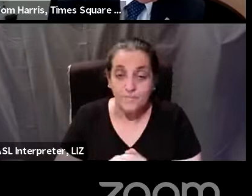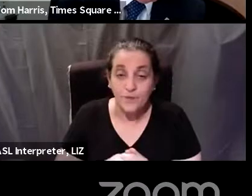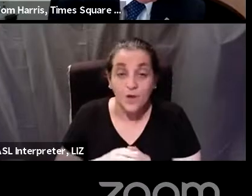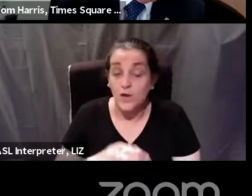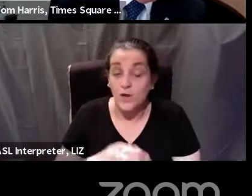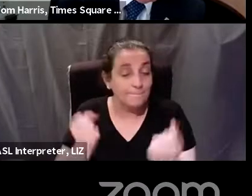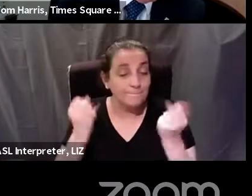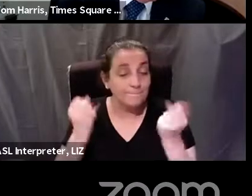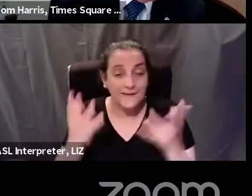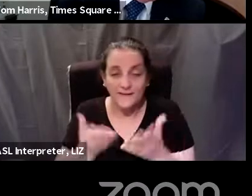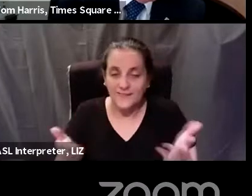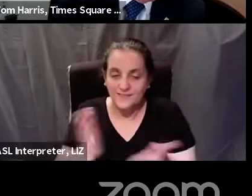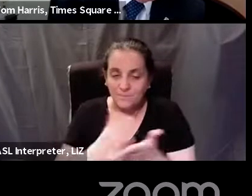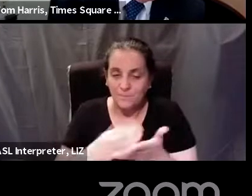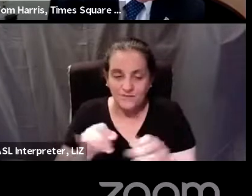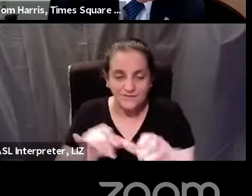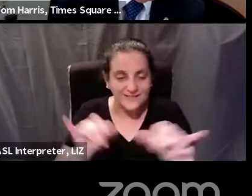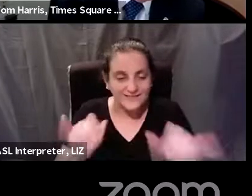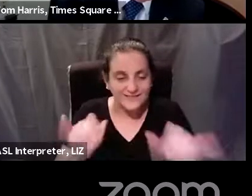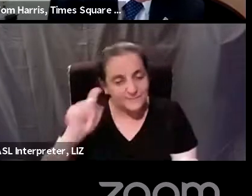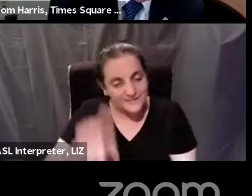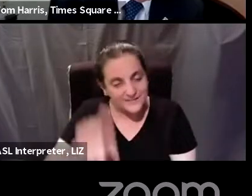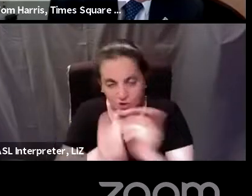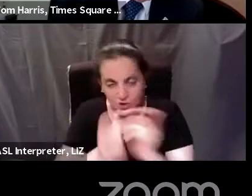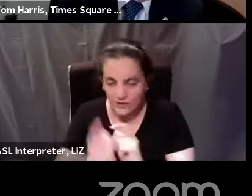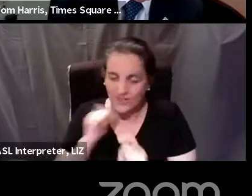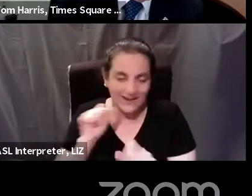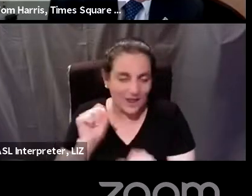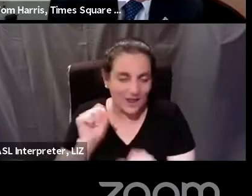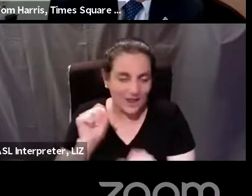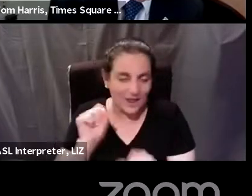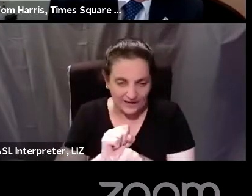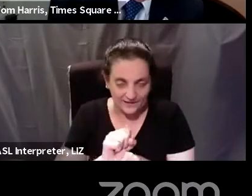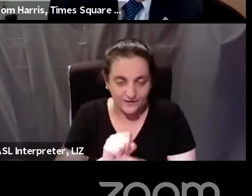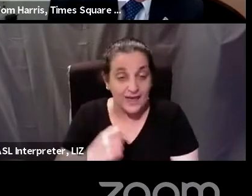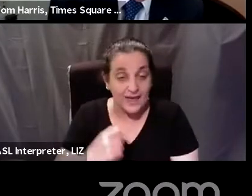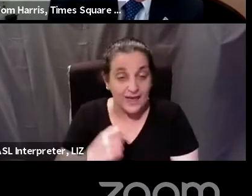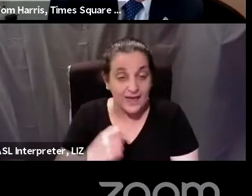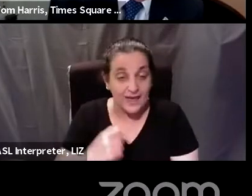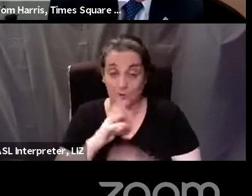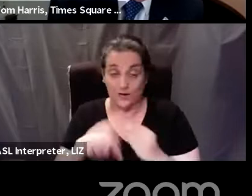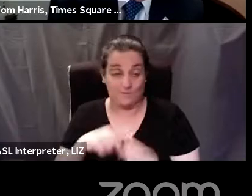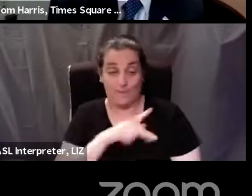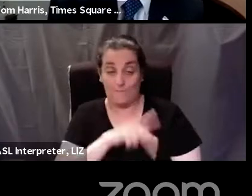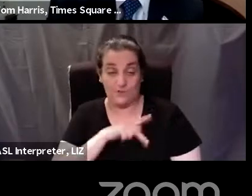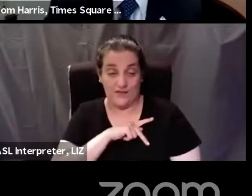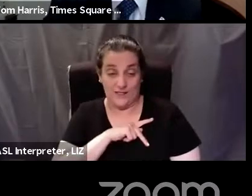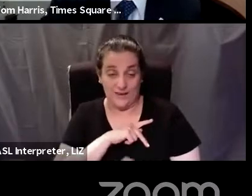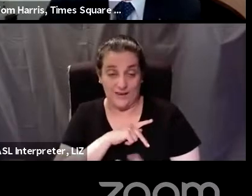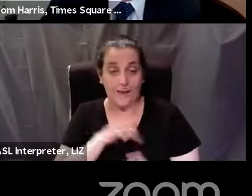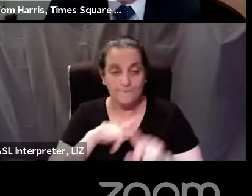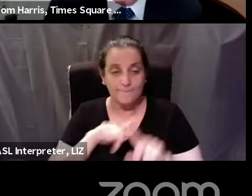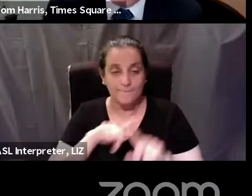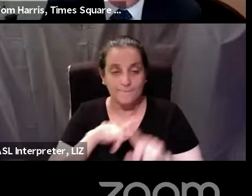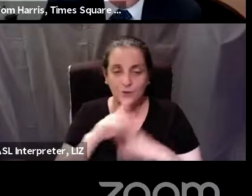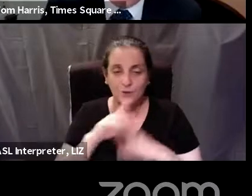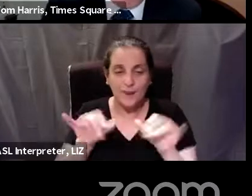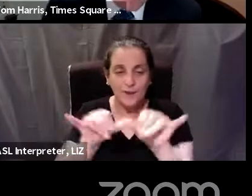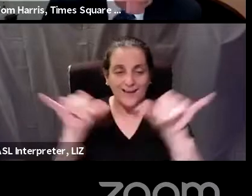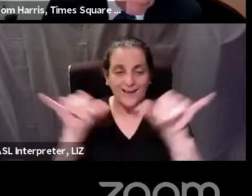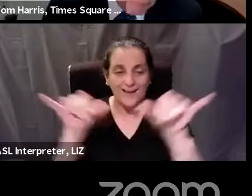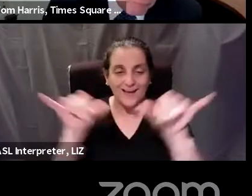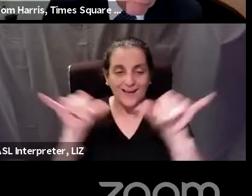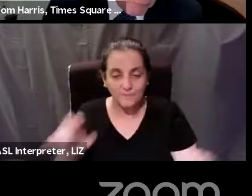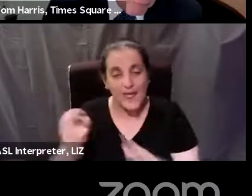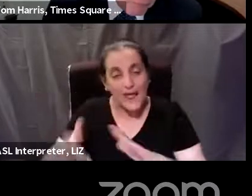working, and we need to change it from the top down. I'm not just talking personnel, I'm talking operations. It has to be